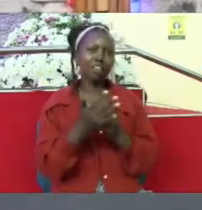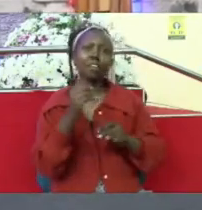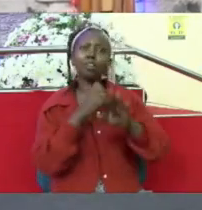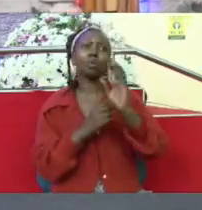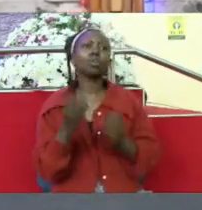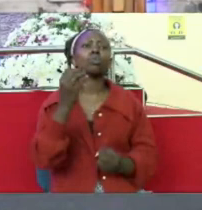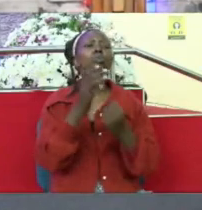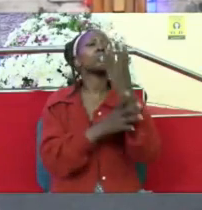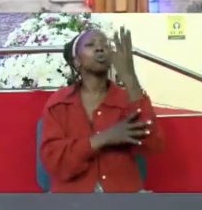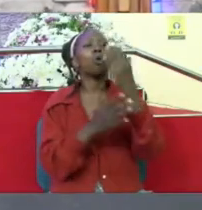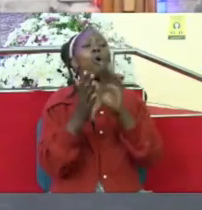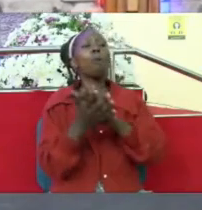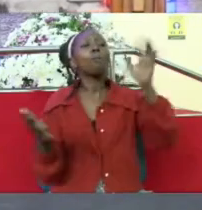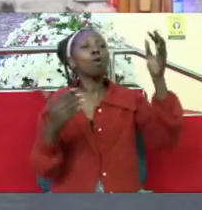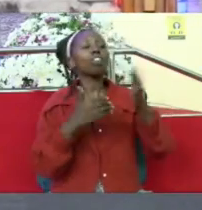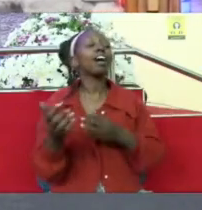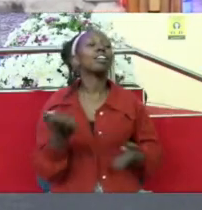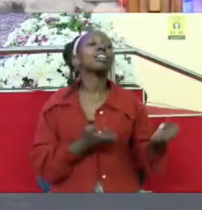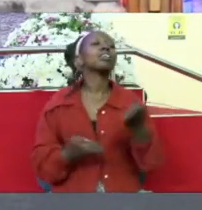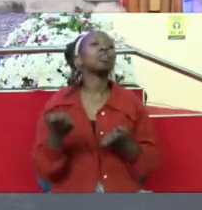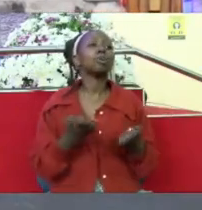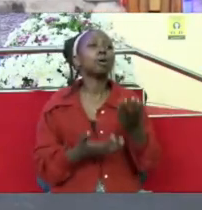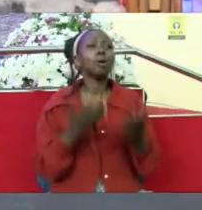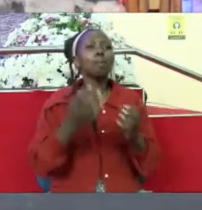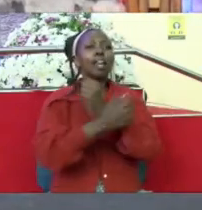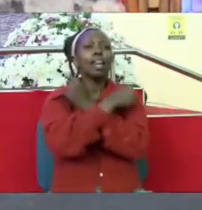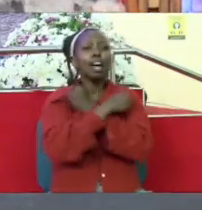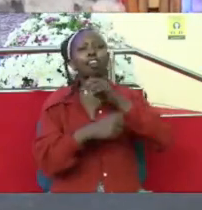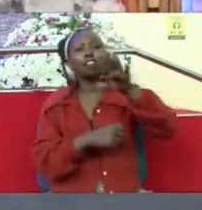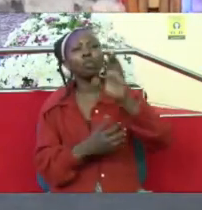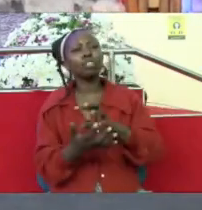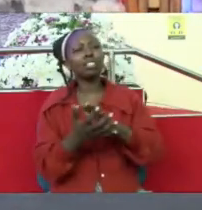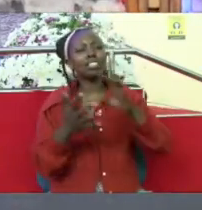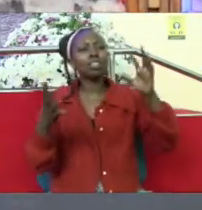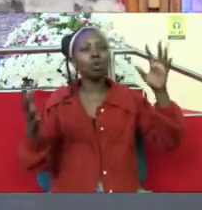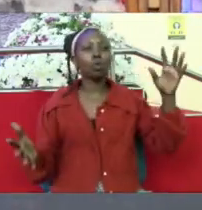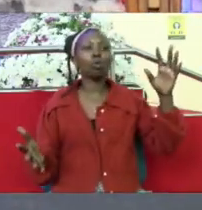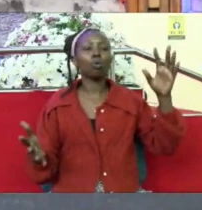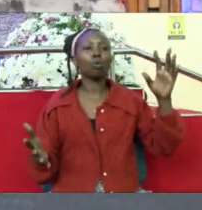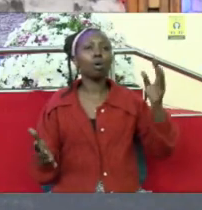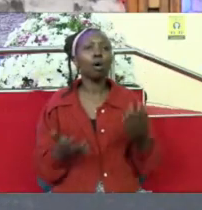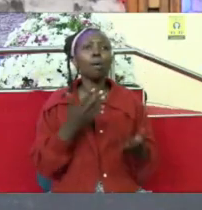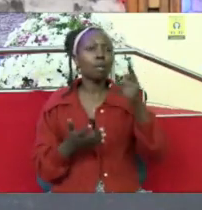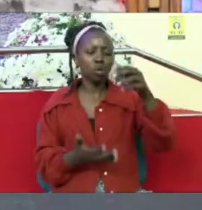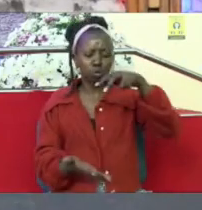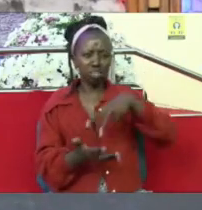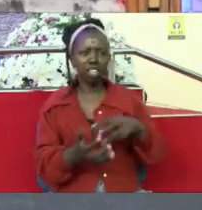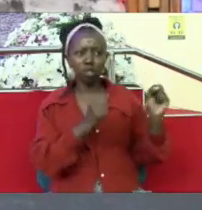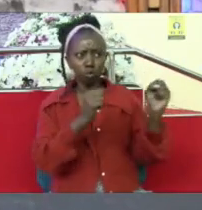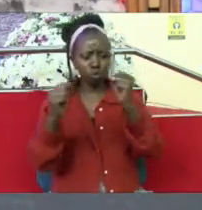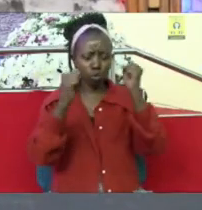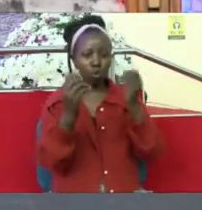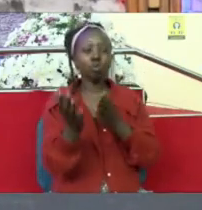is down. Wacha imani yako ikue hata kama uchumi ni mbaya. May your love increase even when the economy is down. Wacha upendo wako ukaongezeke pia. May you stand tough in this